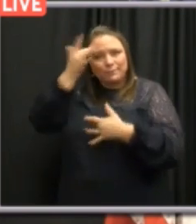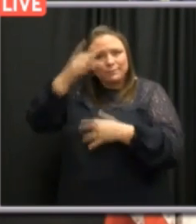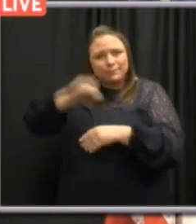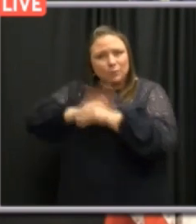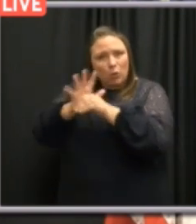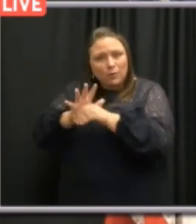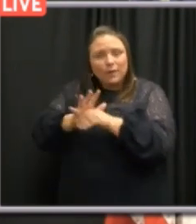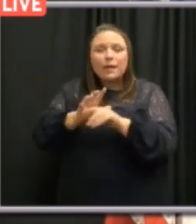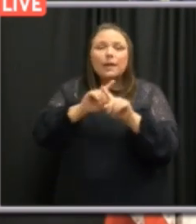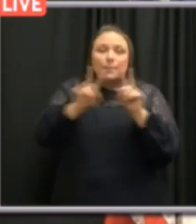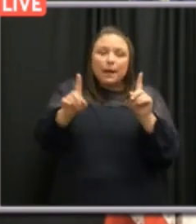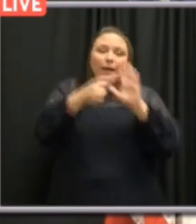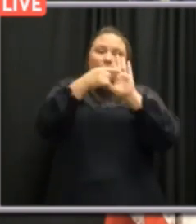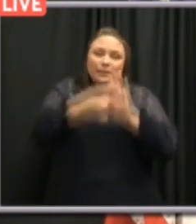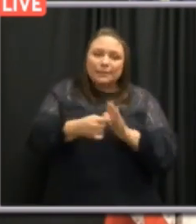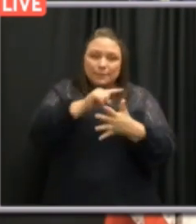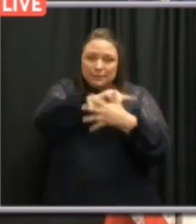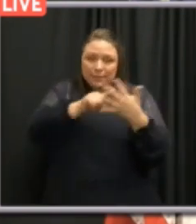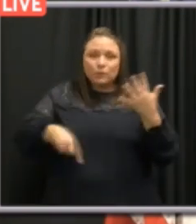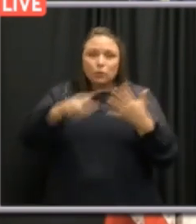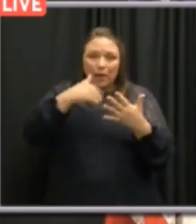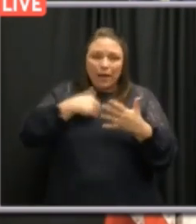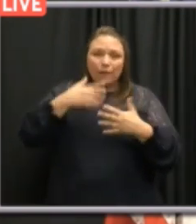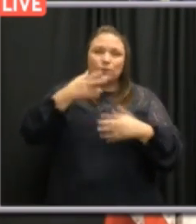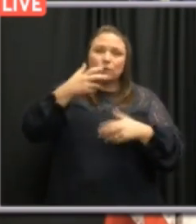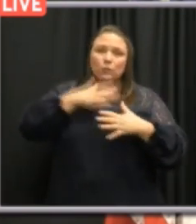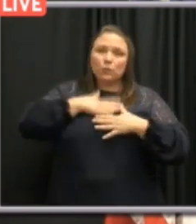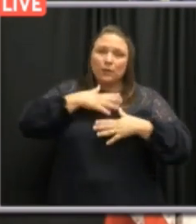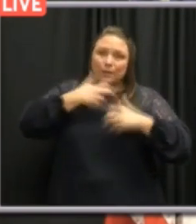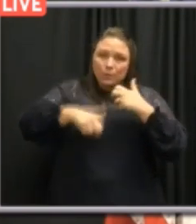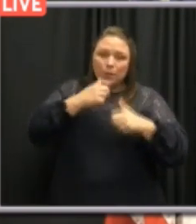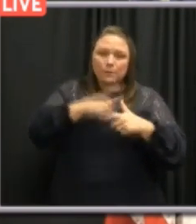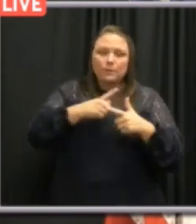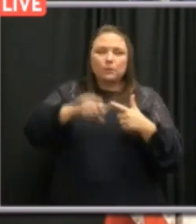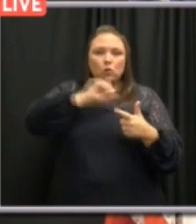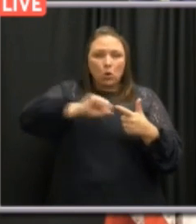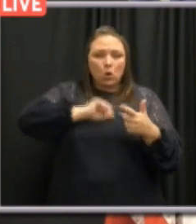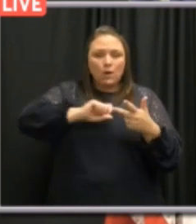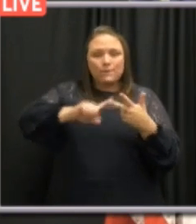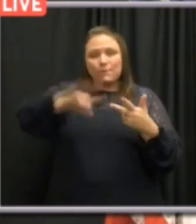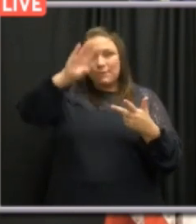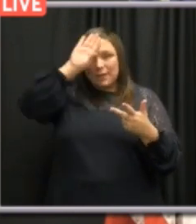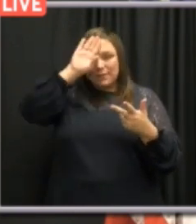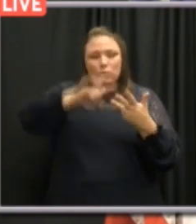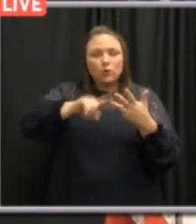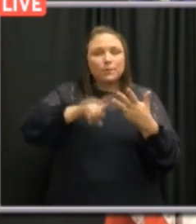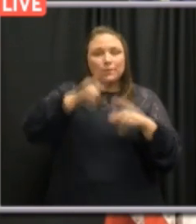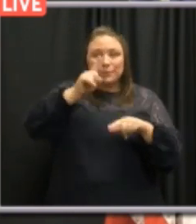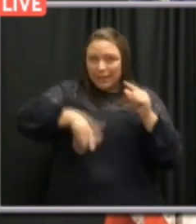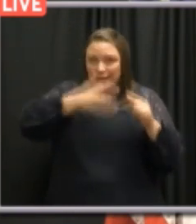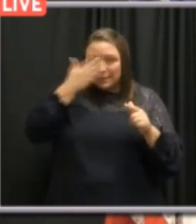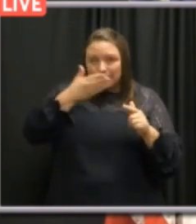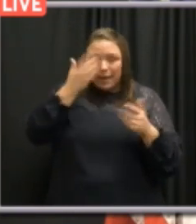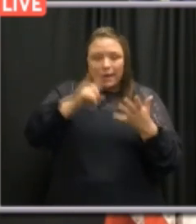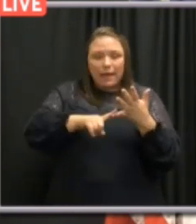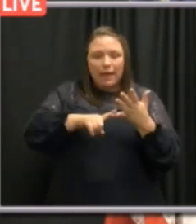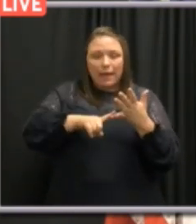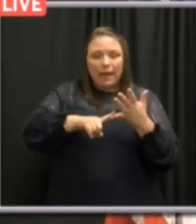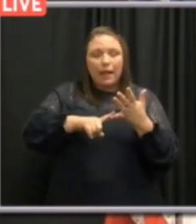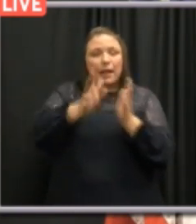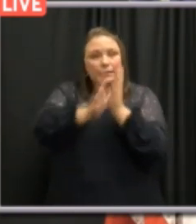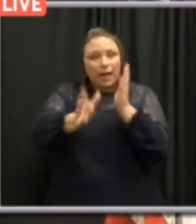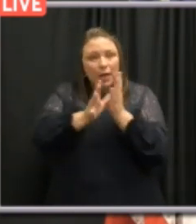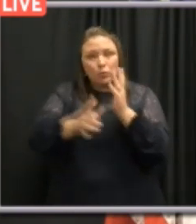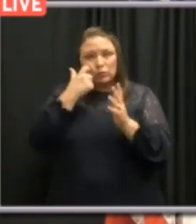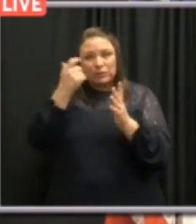the symptoms of COVID: shortness of breath, cough, fever, new onset loss of smell, and new onset